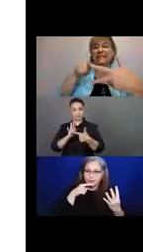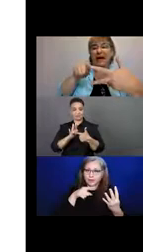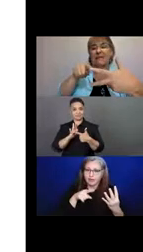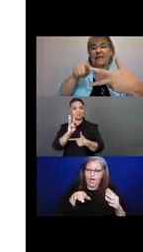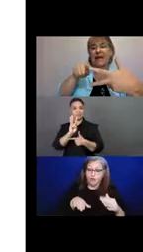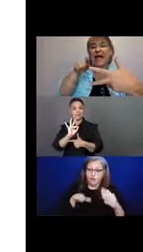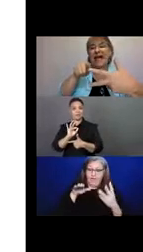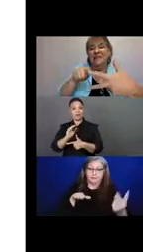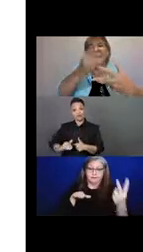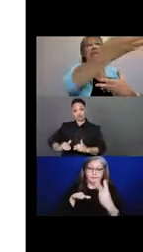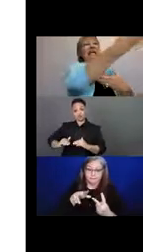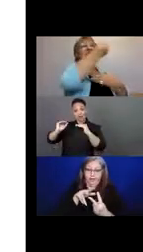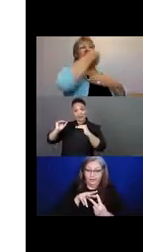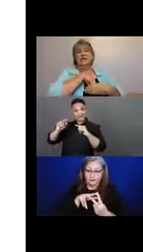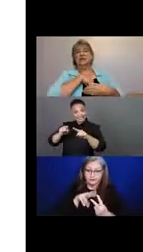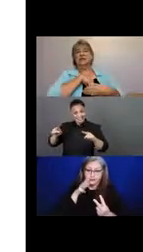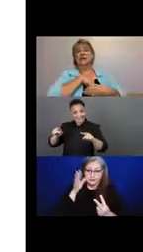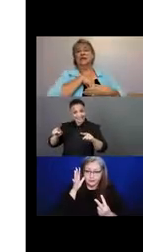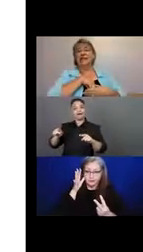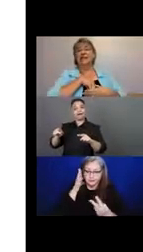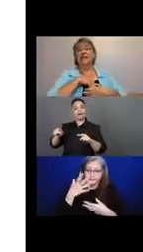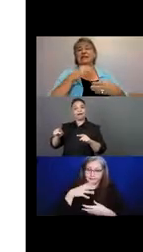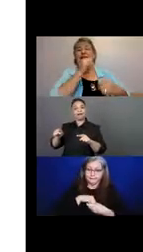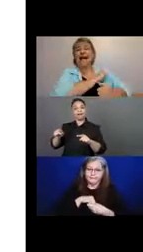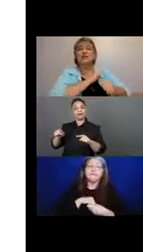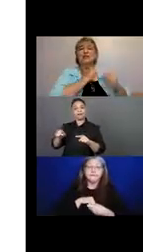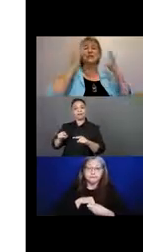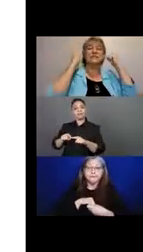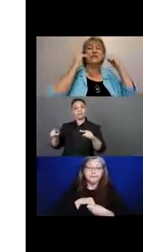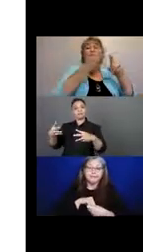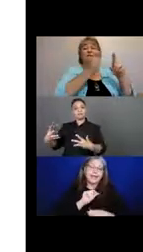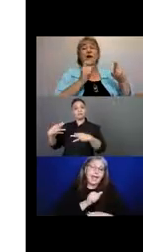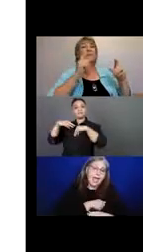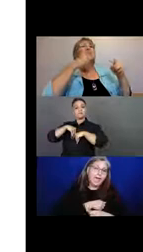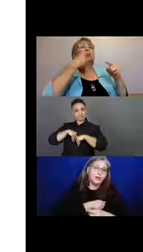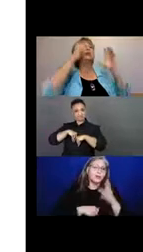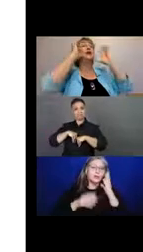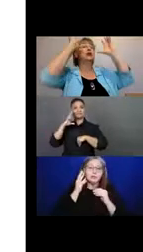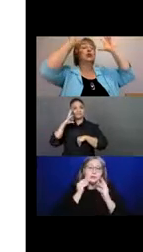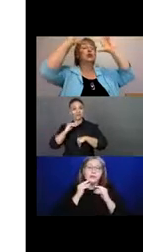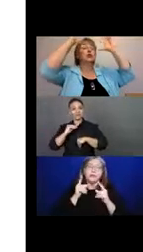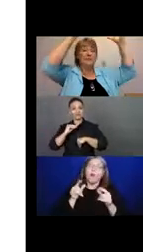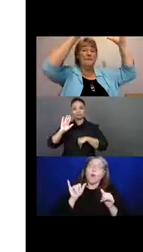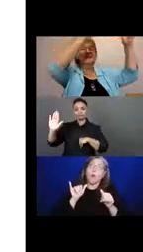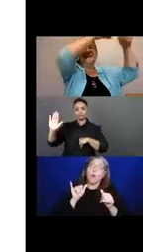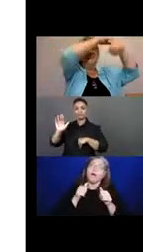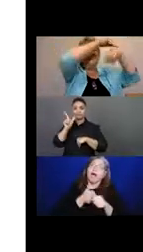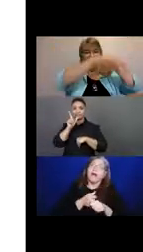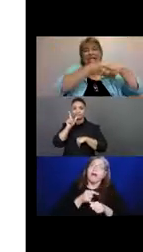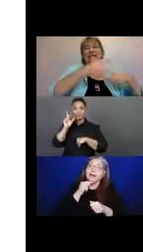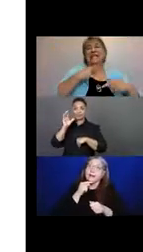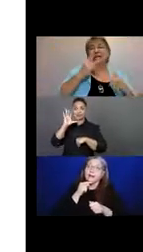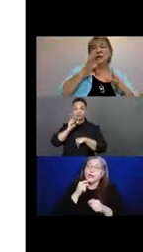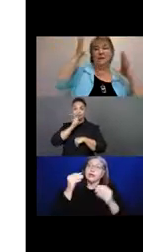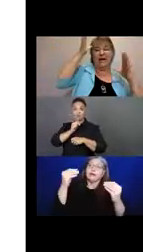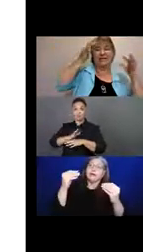raised them, and they took in attitudes and experiences from their hearing grandparents